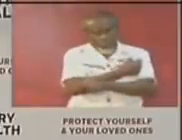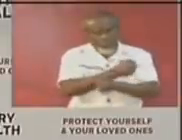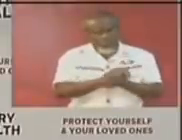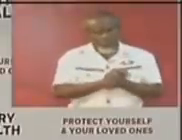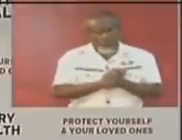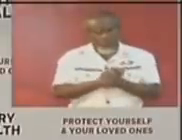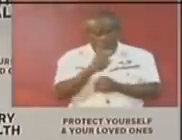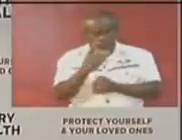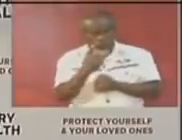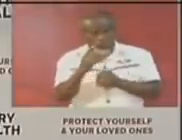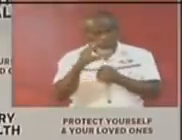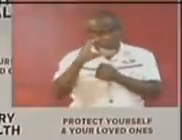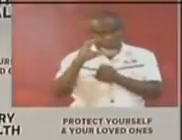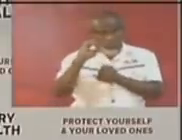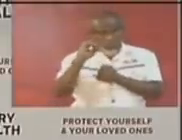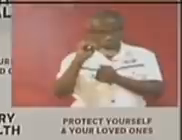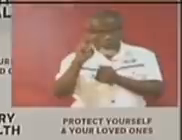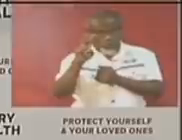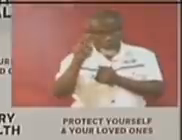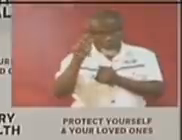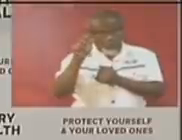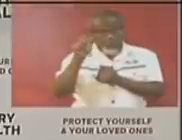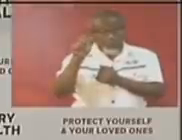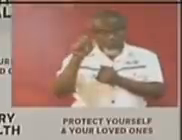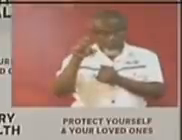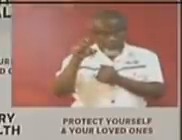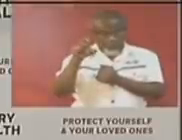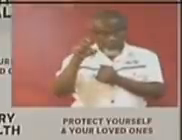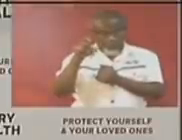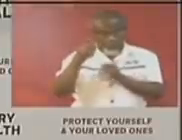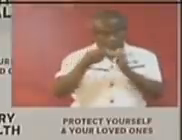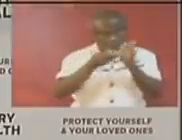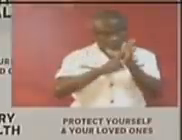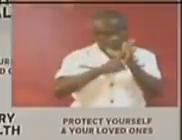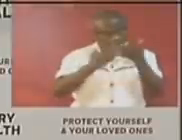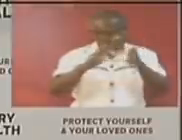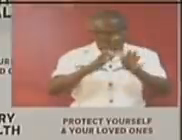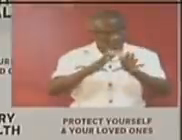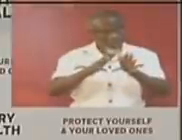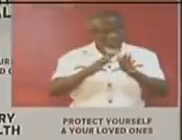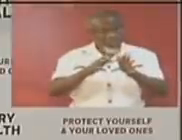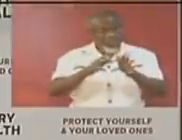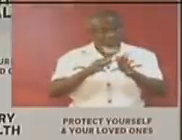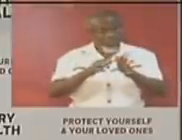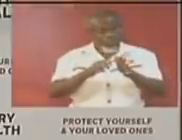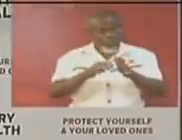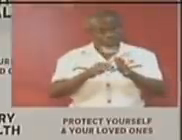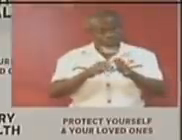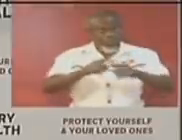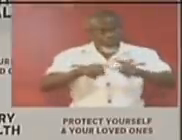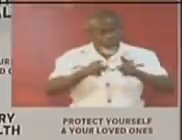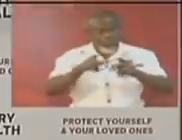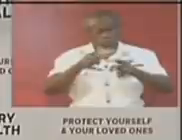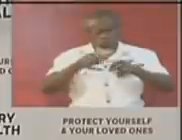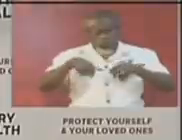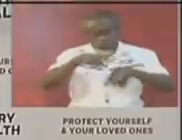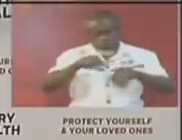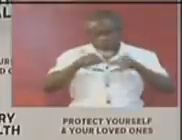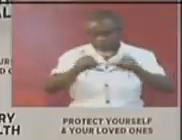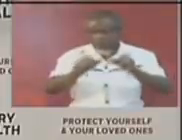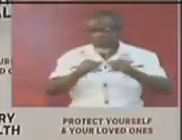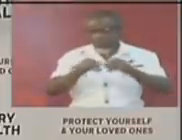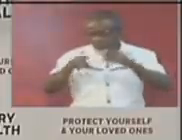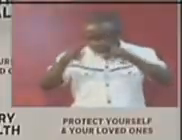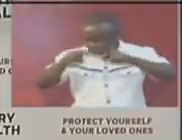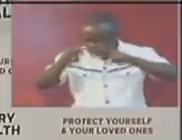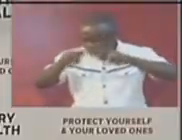facility, the supplies will be guaranteed based on the arrangements with COVAX at some point. But again, we continue to explore all options to ensure that we